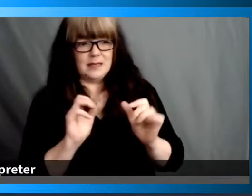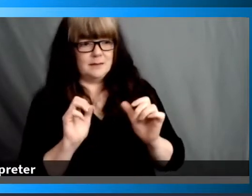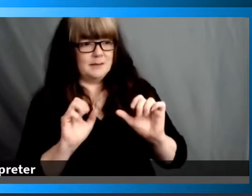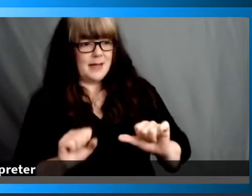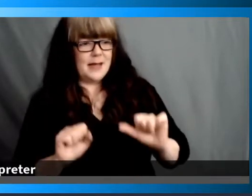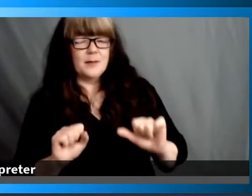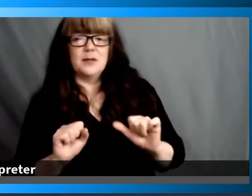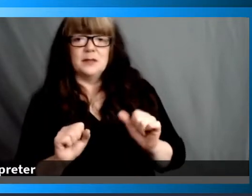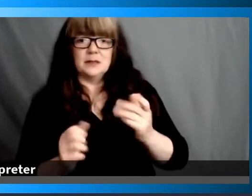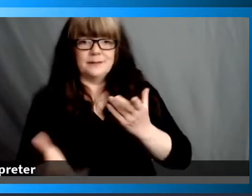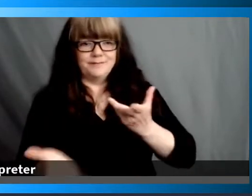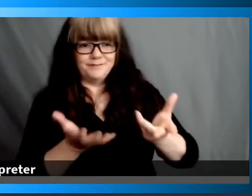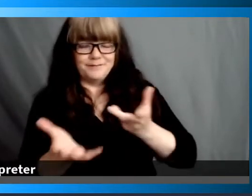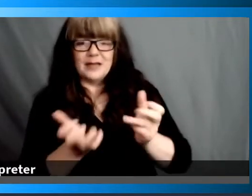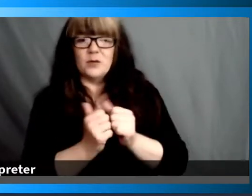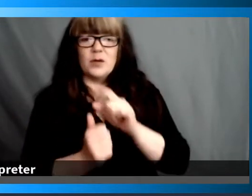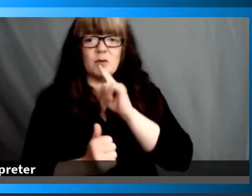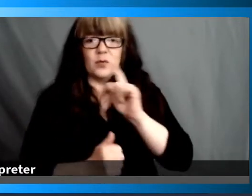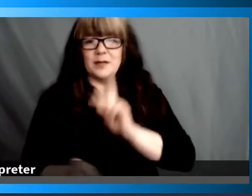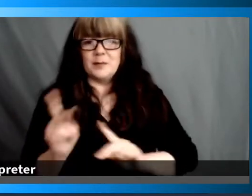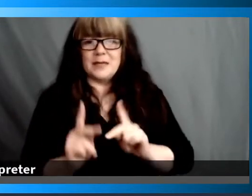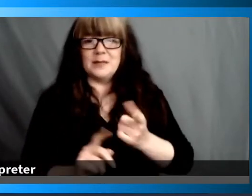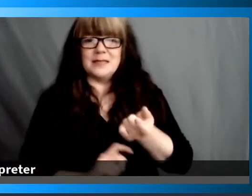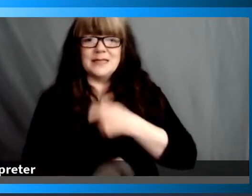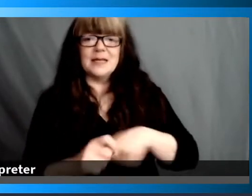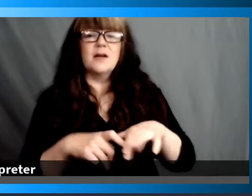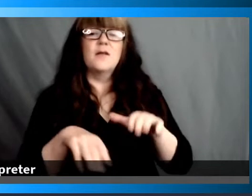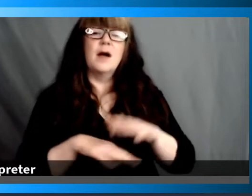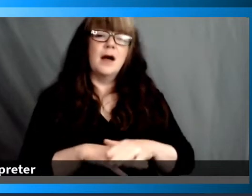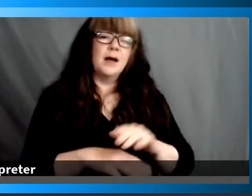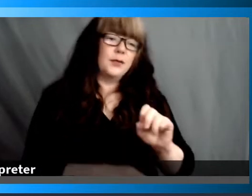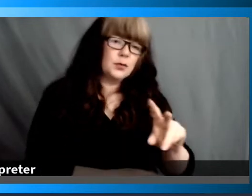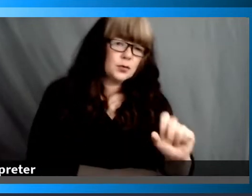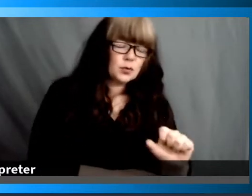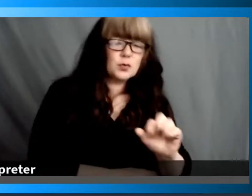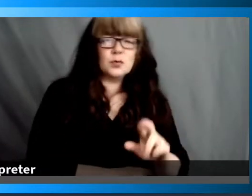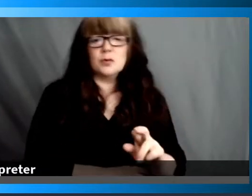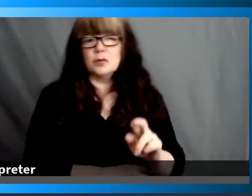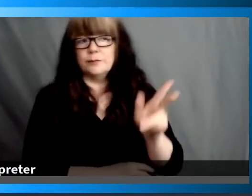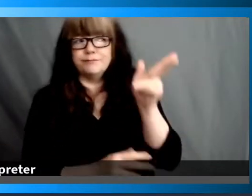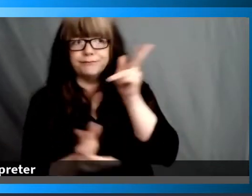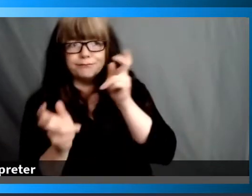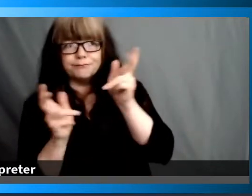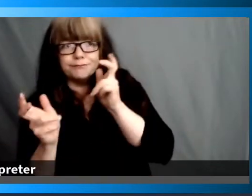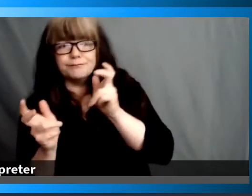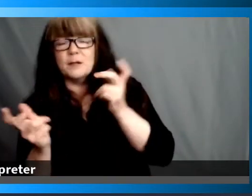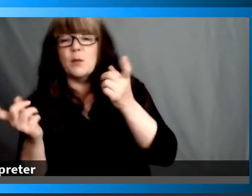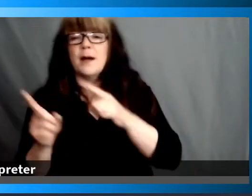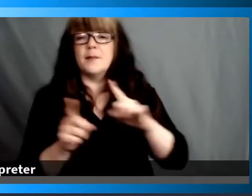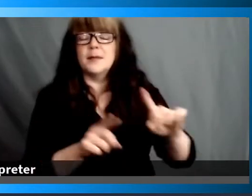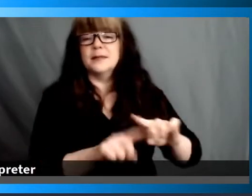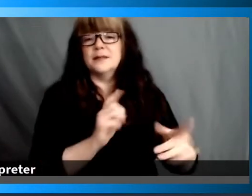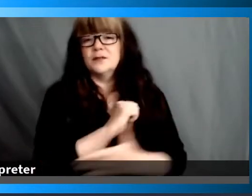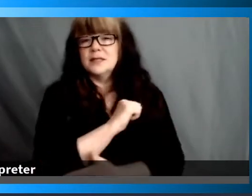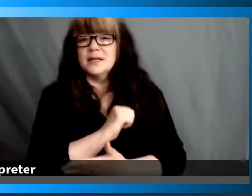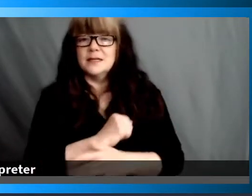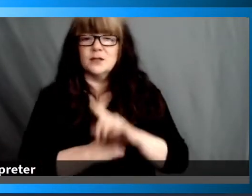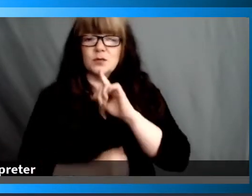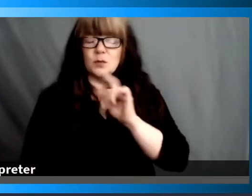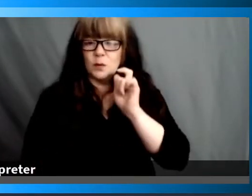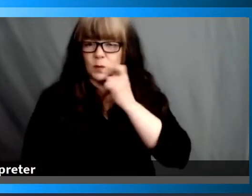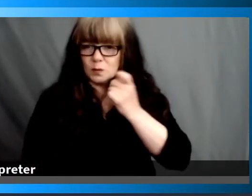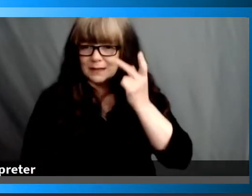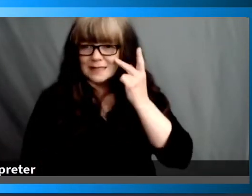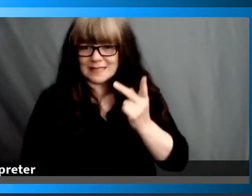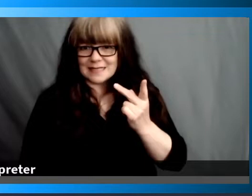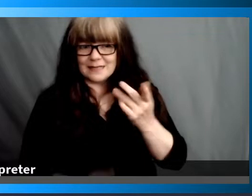people, like real people, as opposed to like seeing it on the news or kind of getting hearsay of what's going on in different countries. It's like really cool to see where